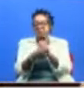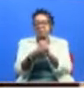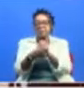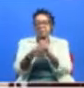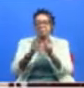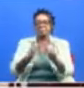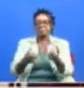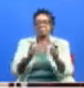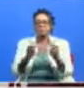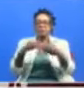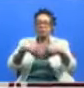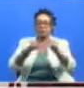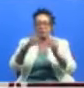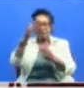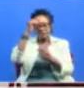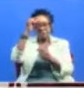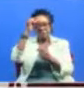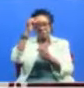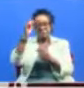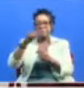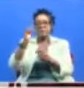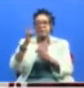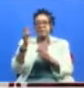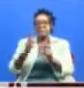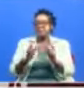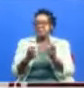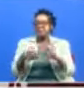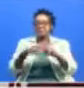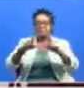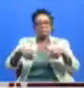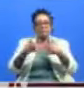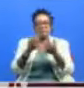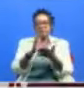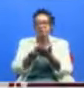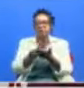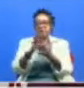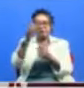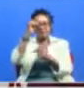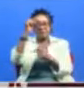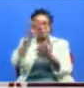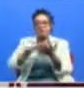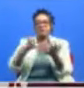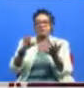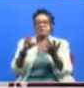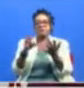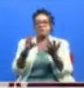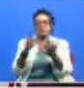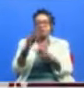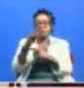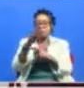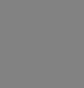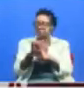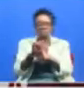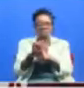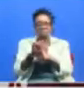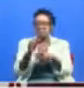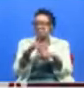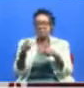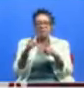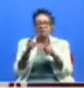the government tune. The Kenya media does not demand a share of government advertising spend right, but